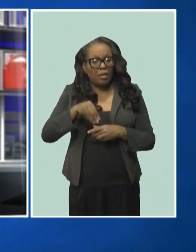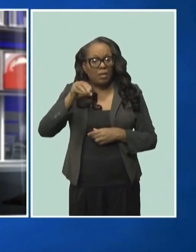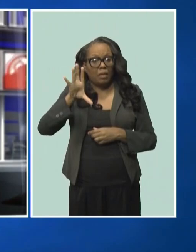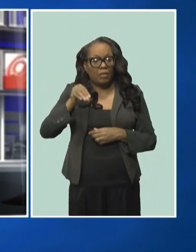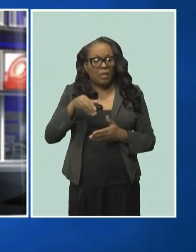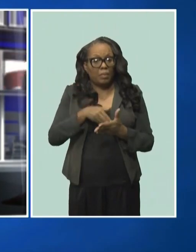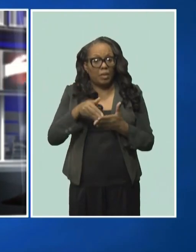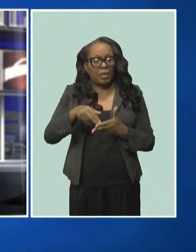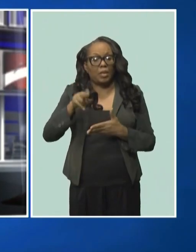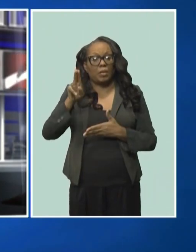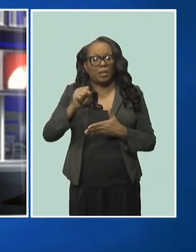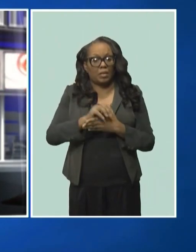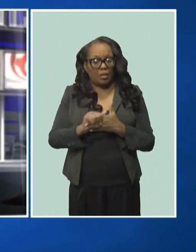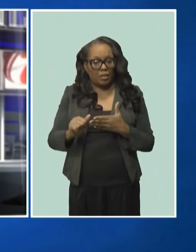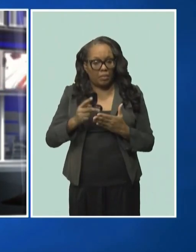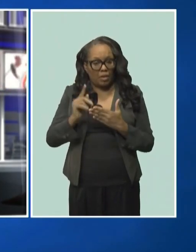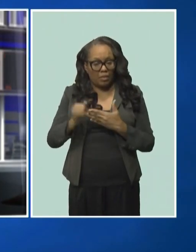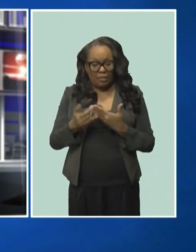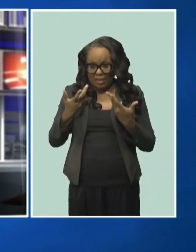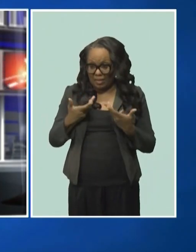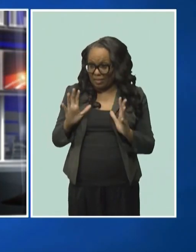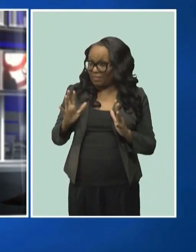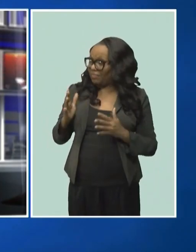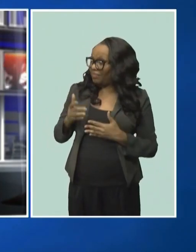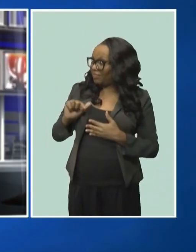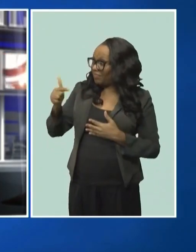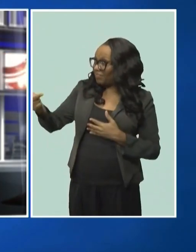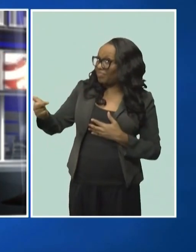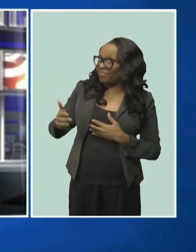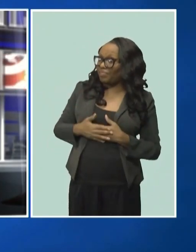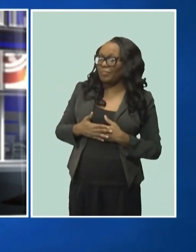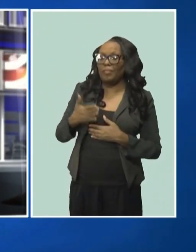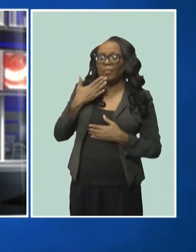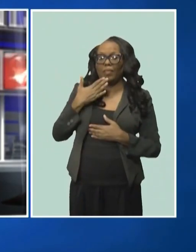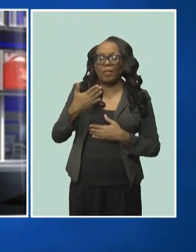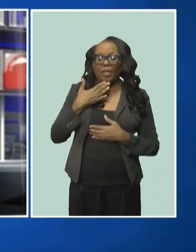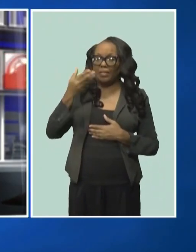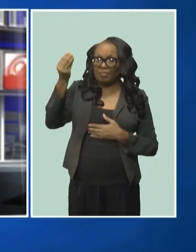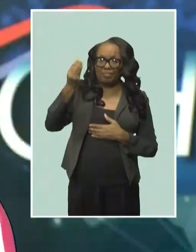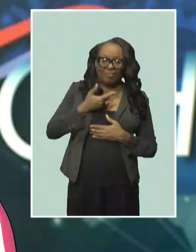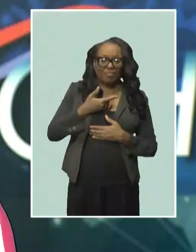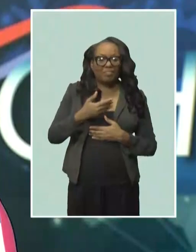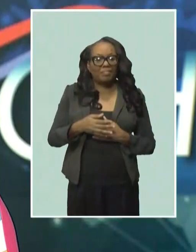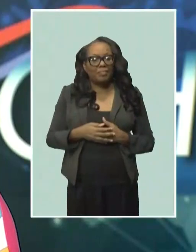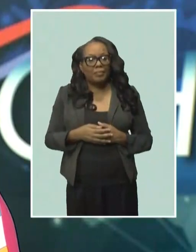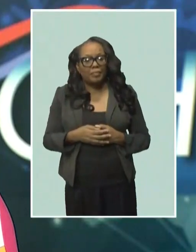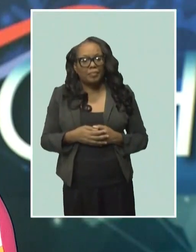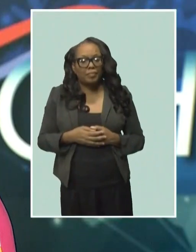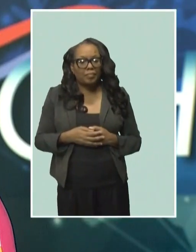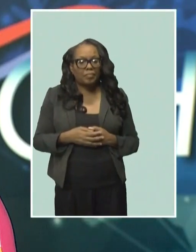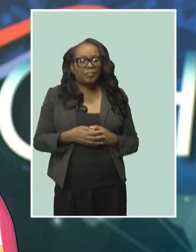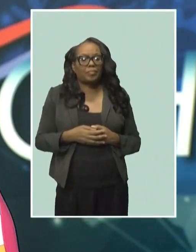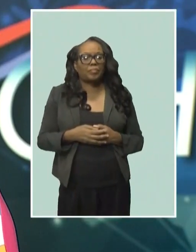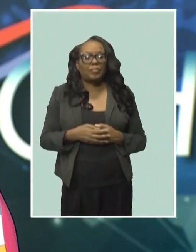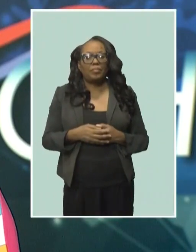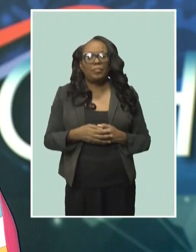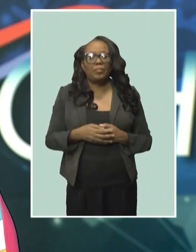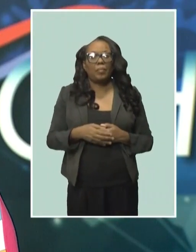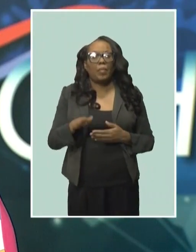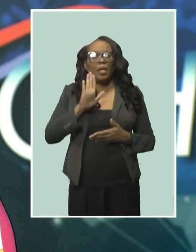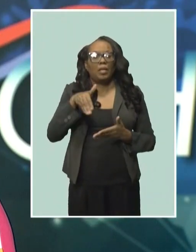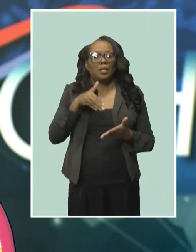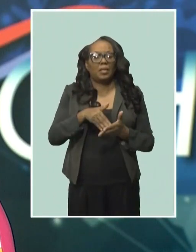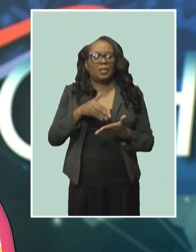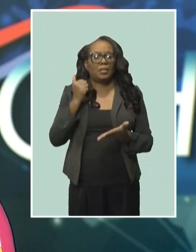That's it from the estimates. Back over to you, Lisa. Thank you very much for that comprehensive report, Wendy. Well, the central bank governor,